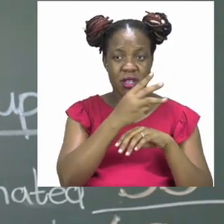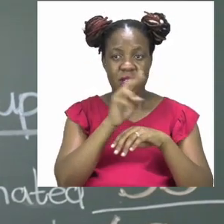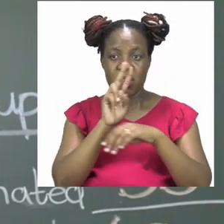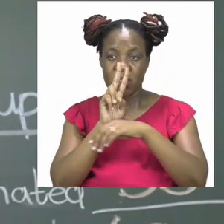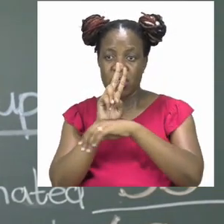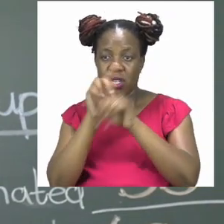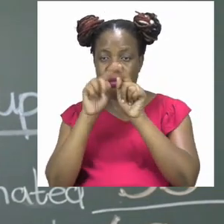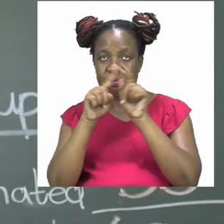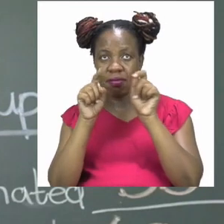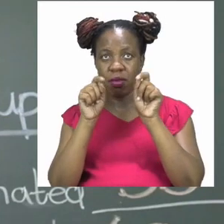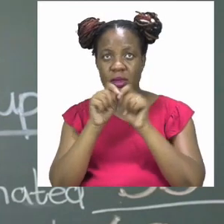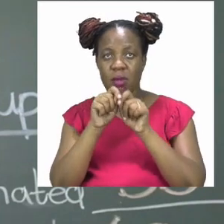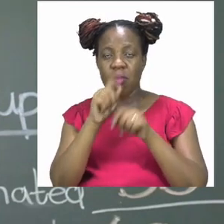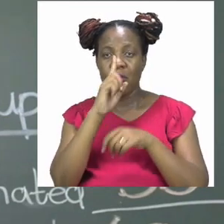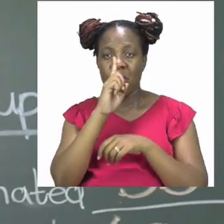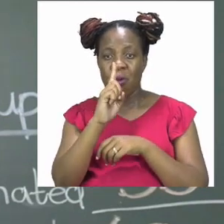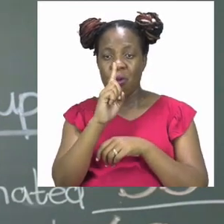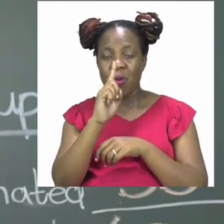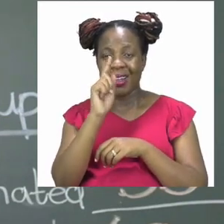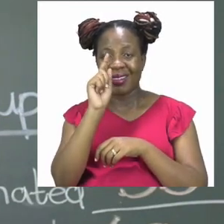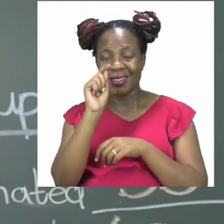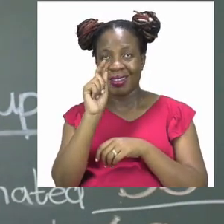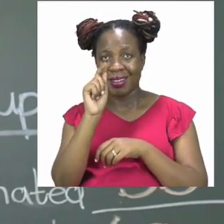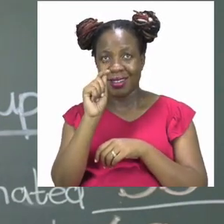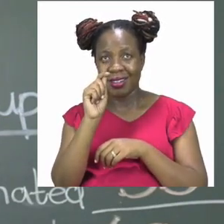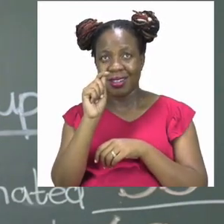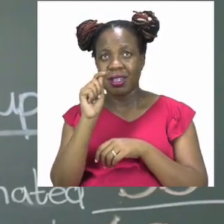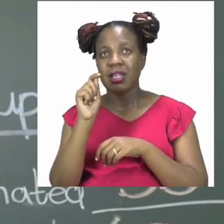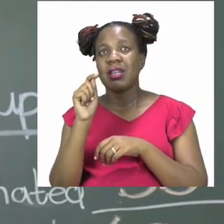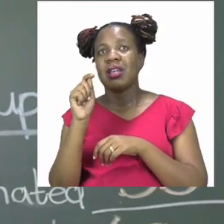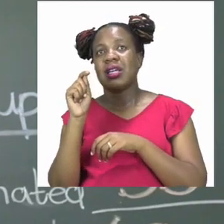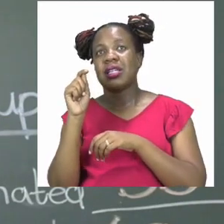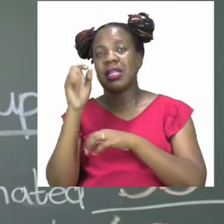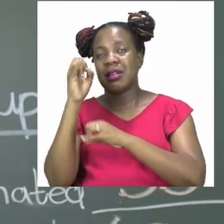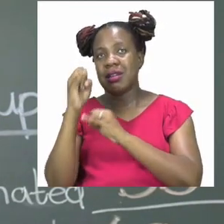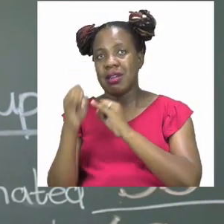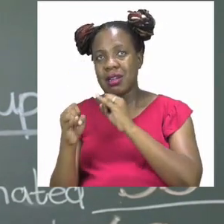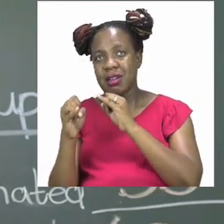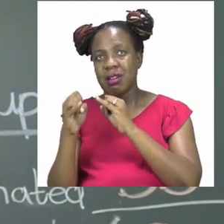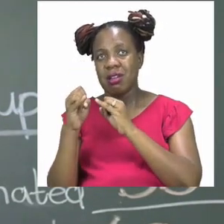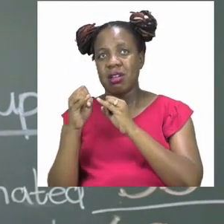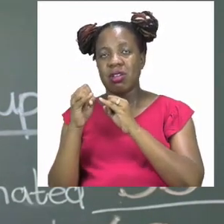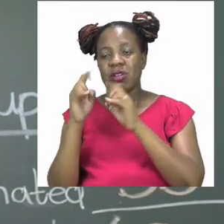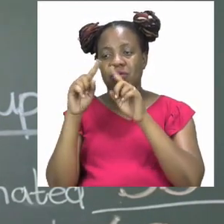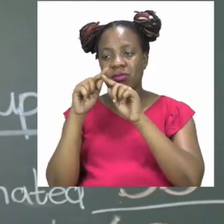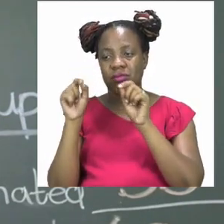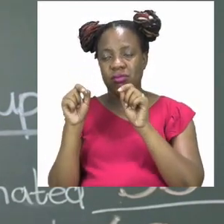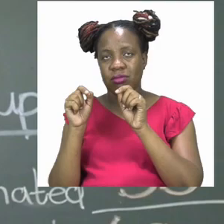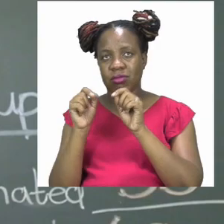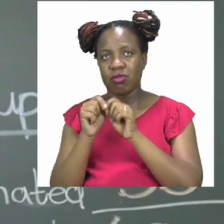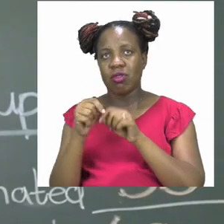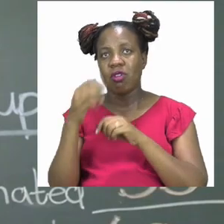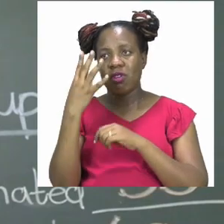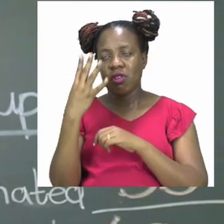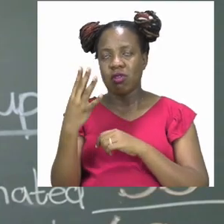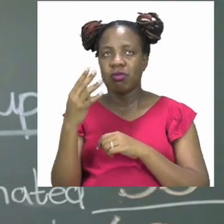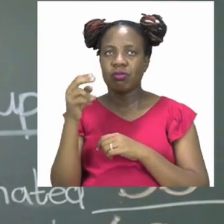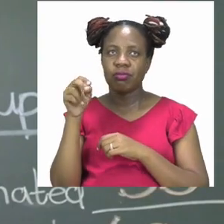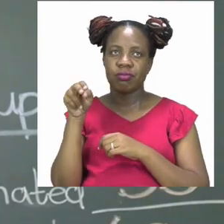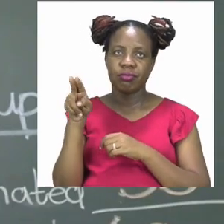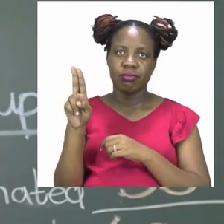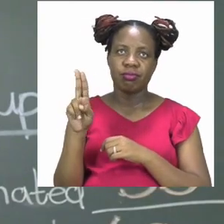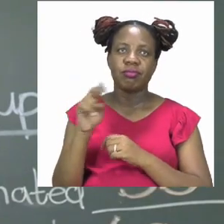tens and 4 for your units. Now before you continue with everything for question number